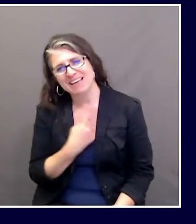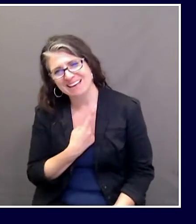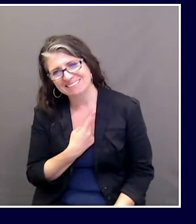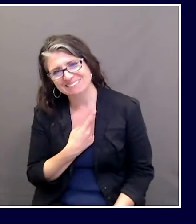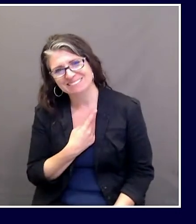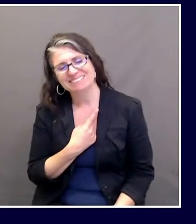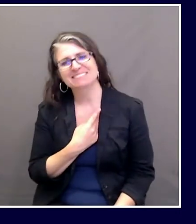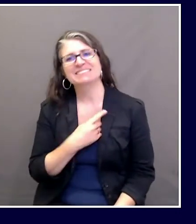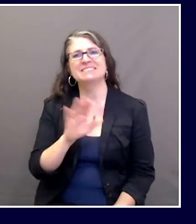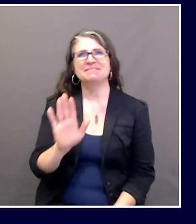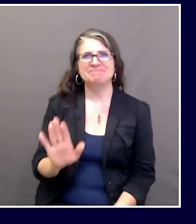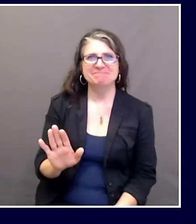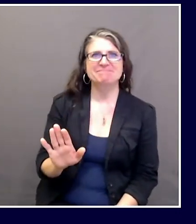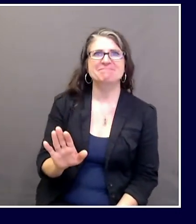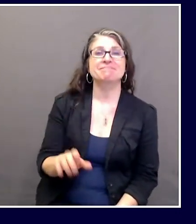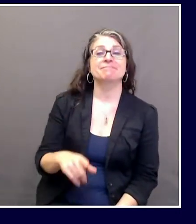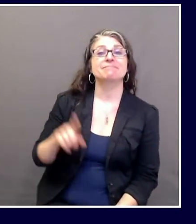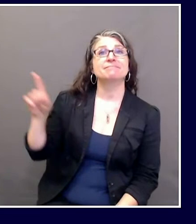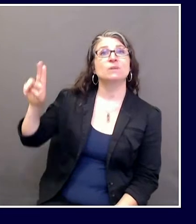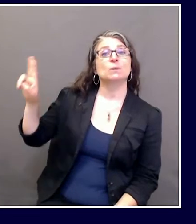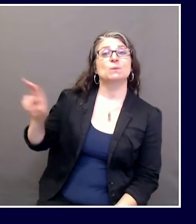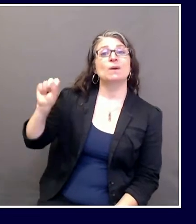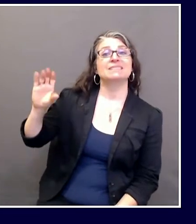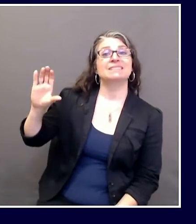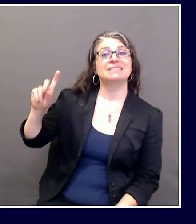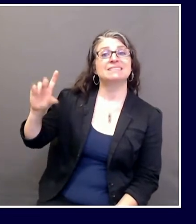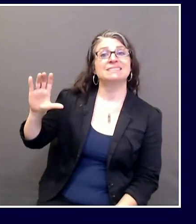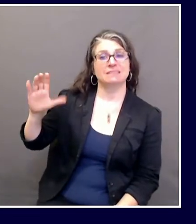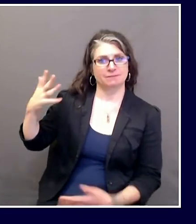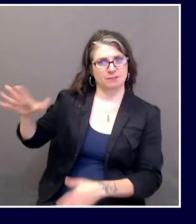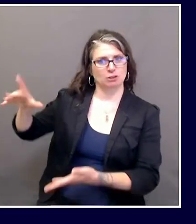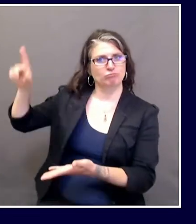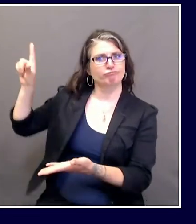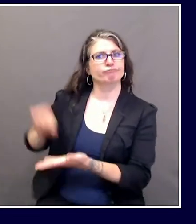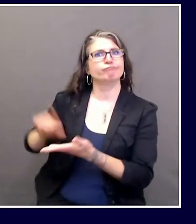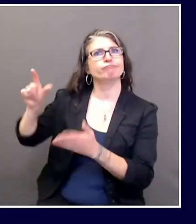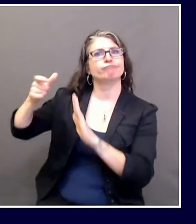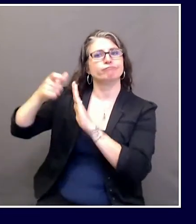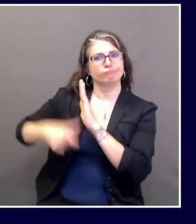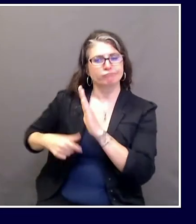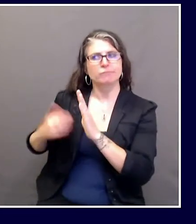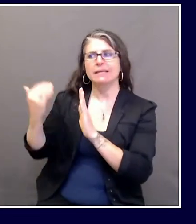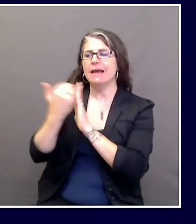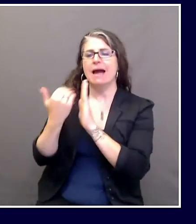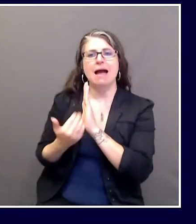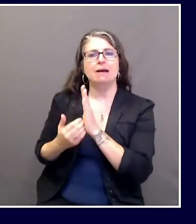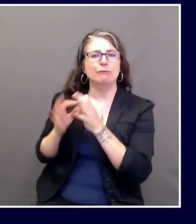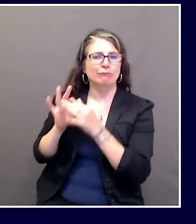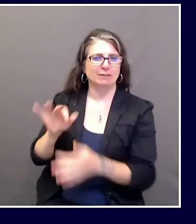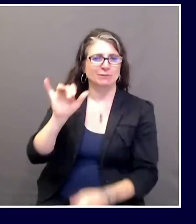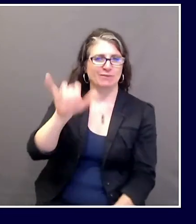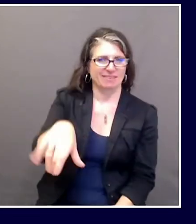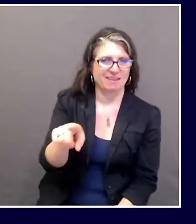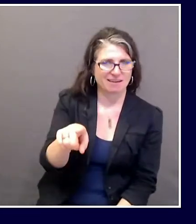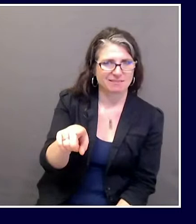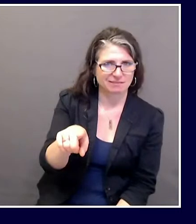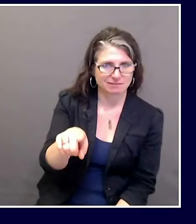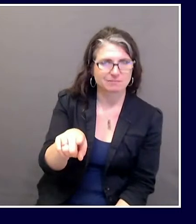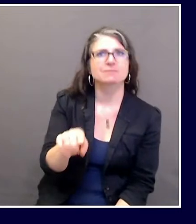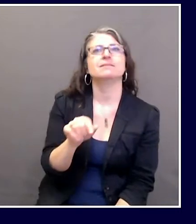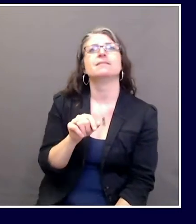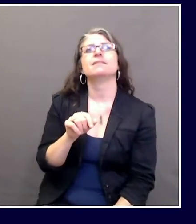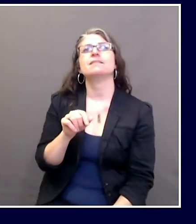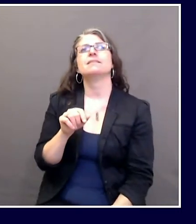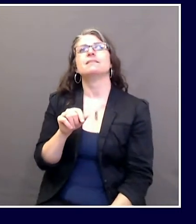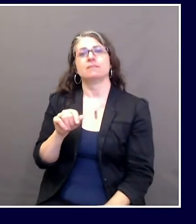is out there. But here are some general guidelines around this question. This has certainly come up and folks have reached out to